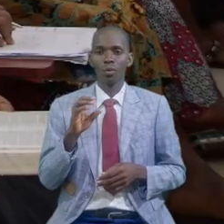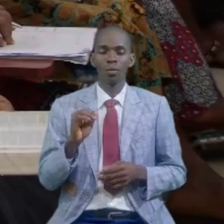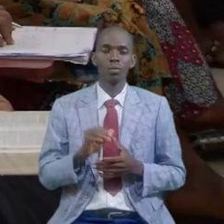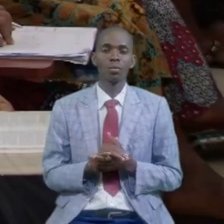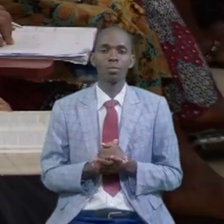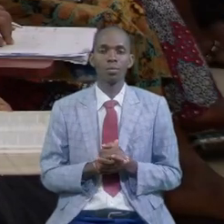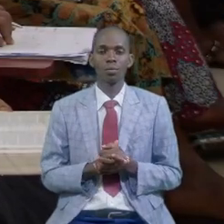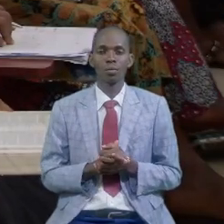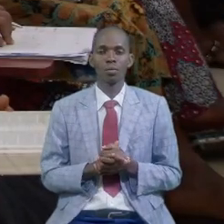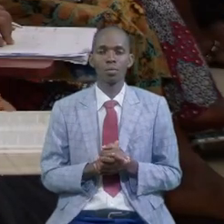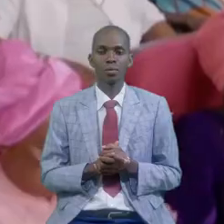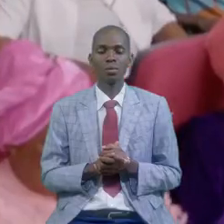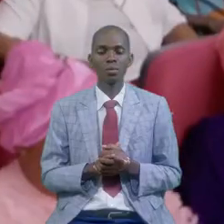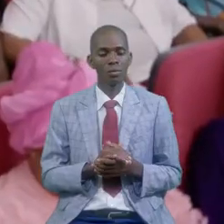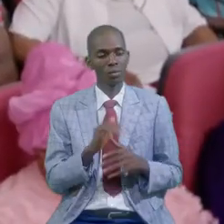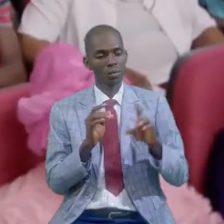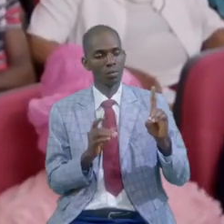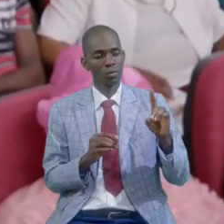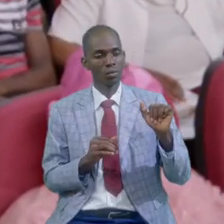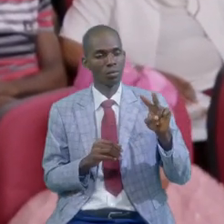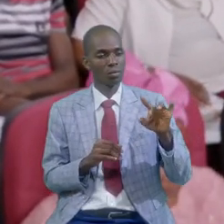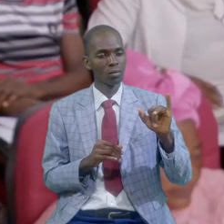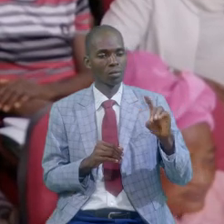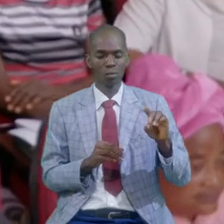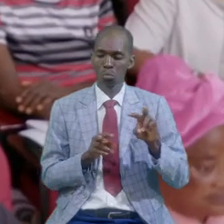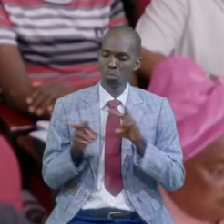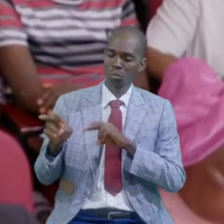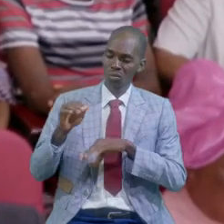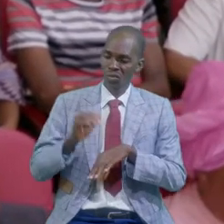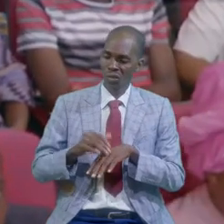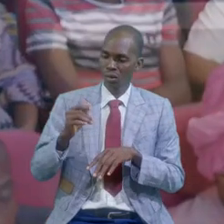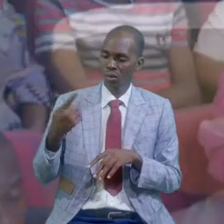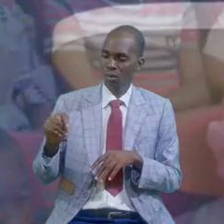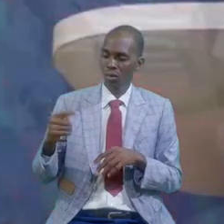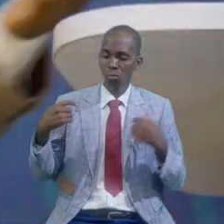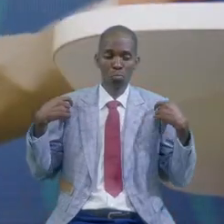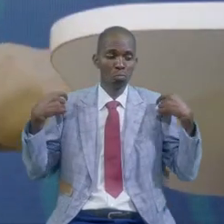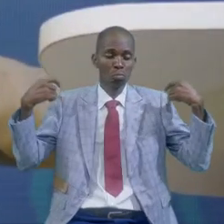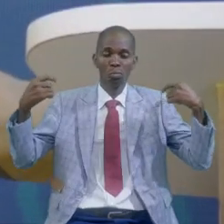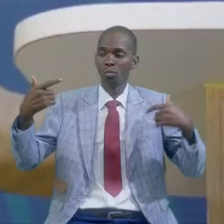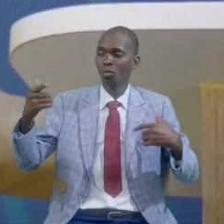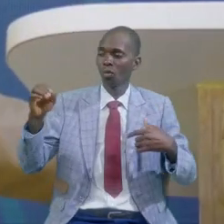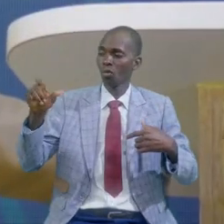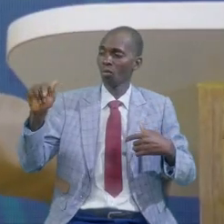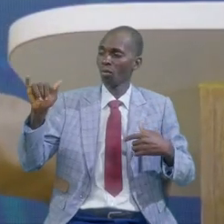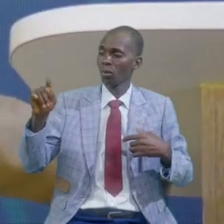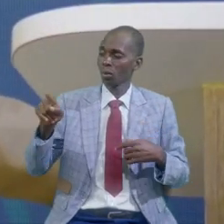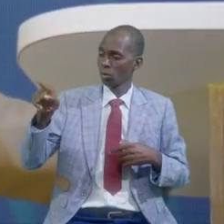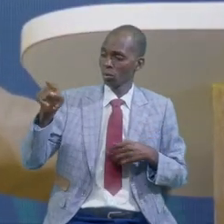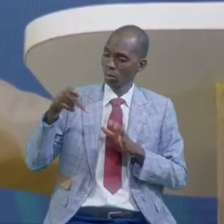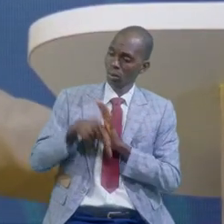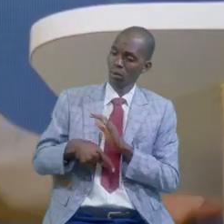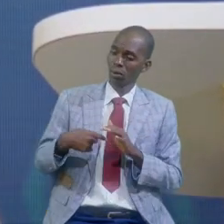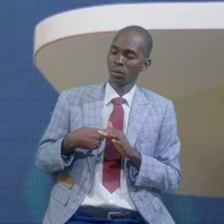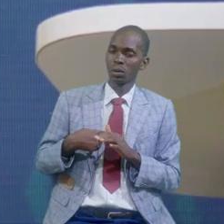if he looked at him and said, you kill me. It's chapter 17, chapter 16,